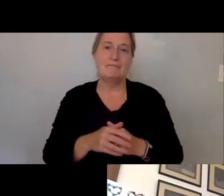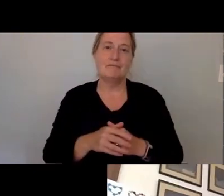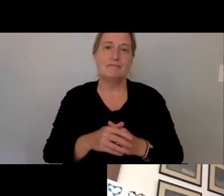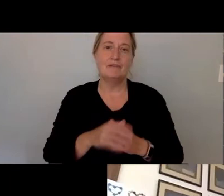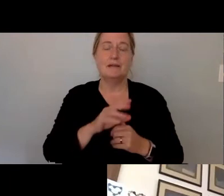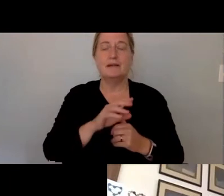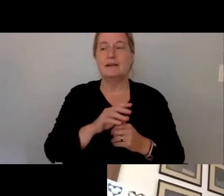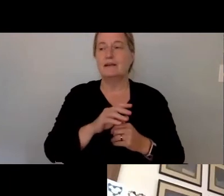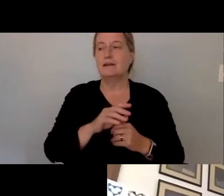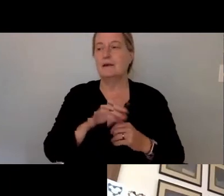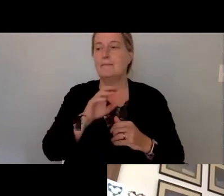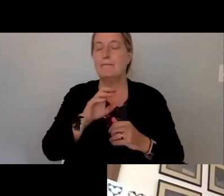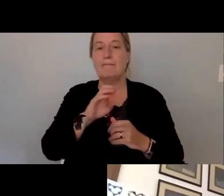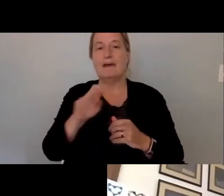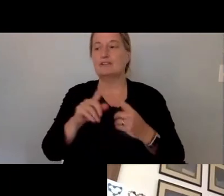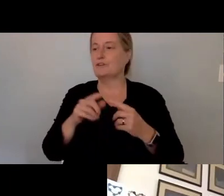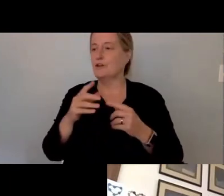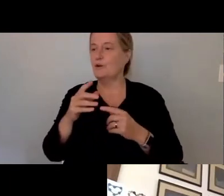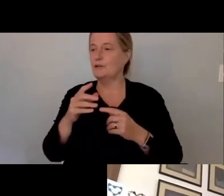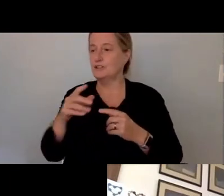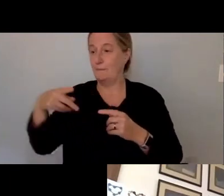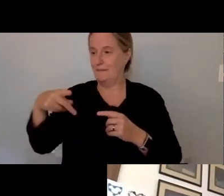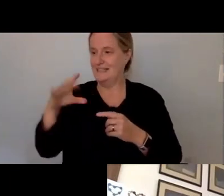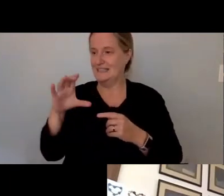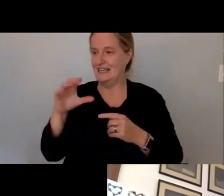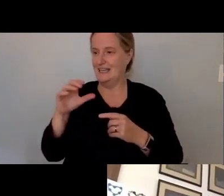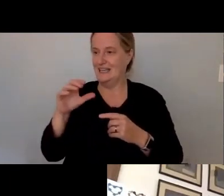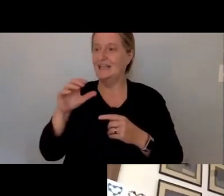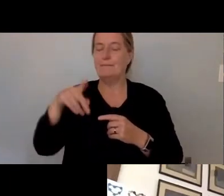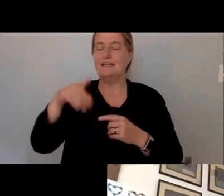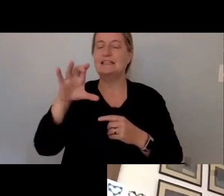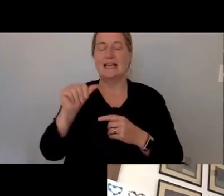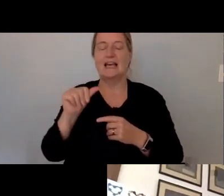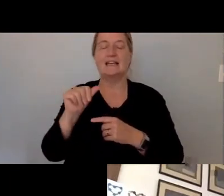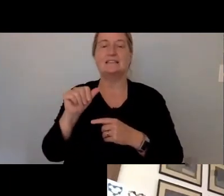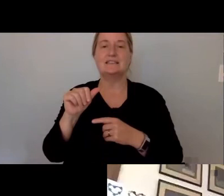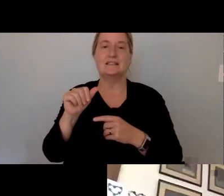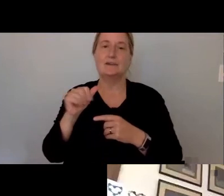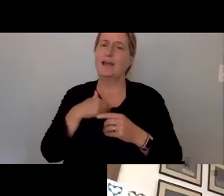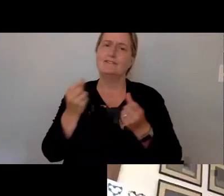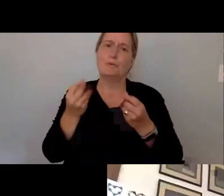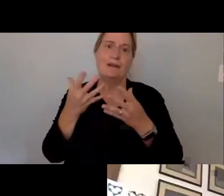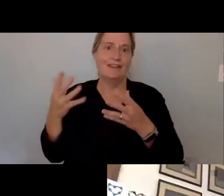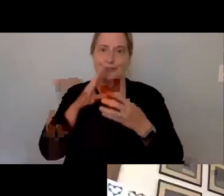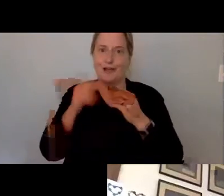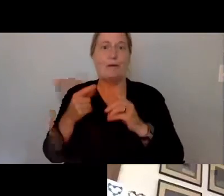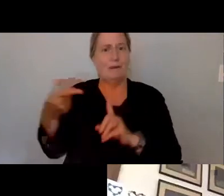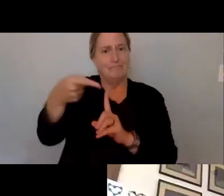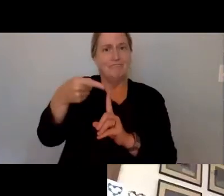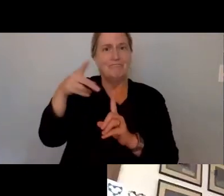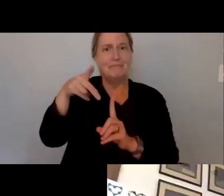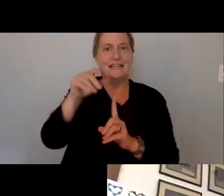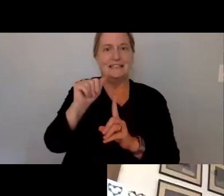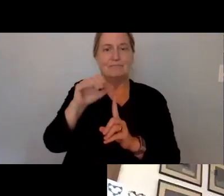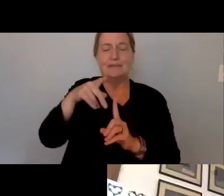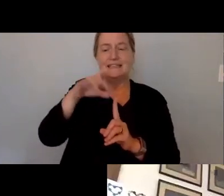stay on topic here. So the challenge, we have many things to talk about. But the challenge I see